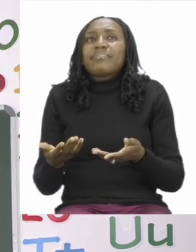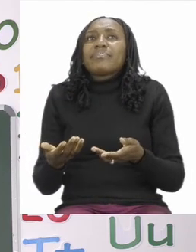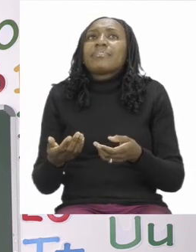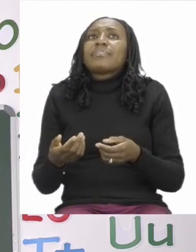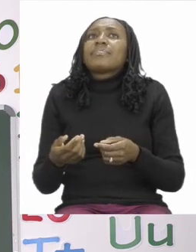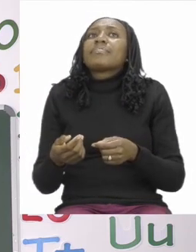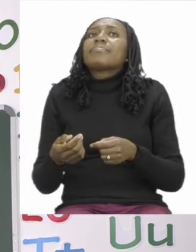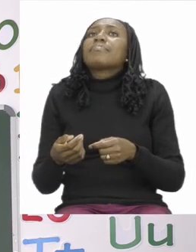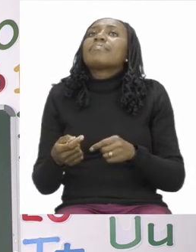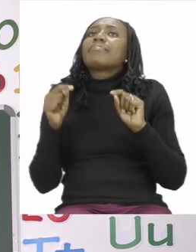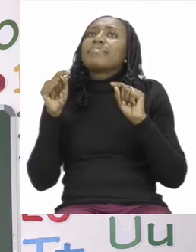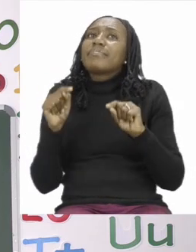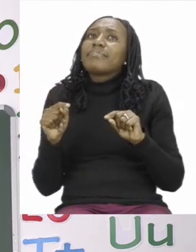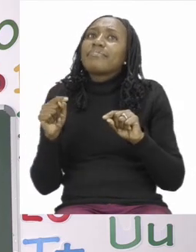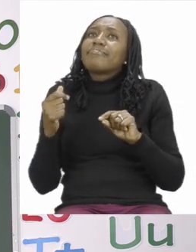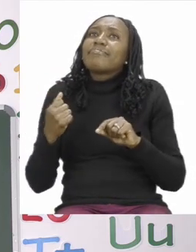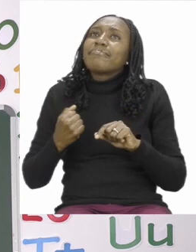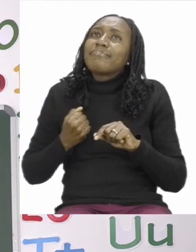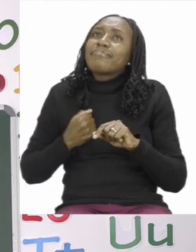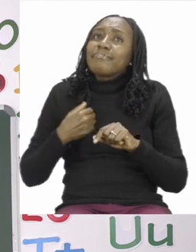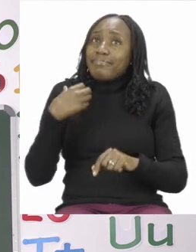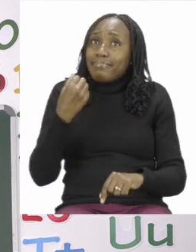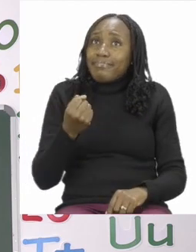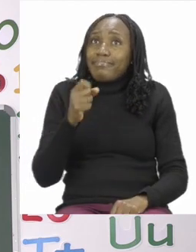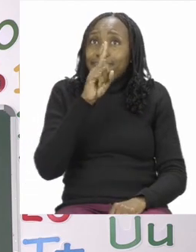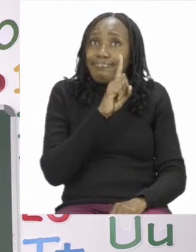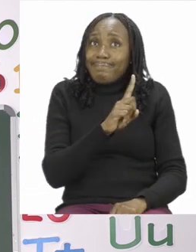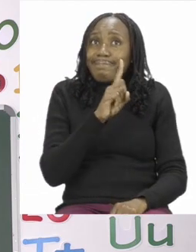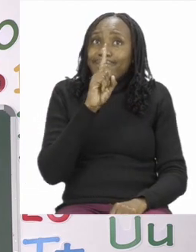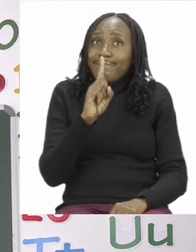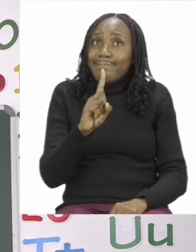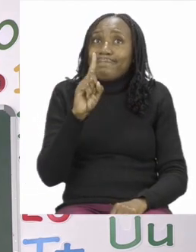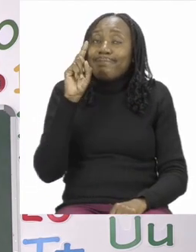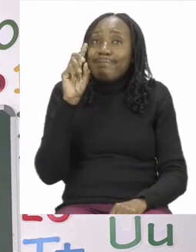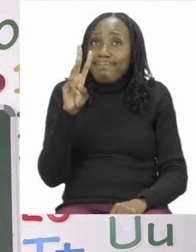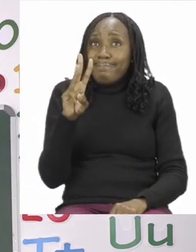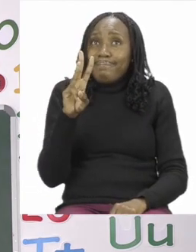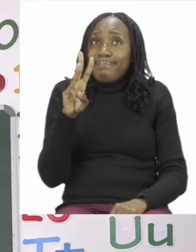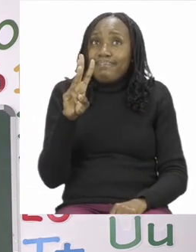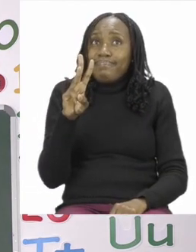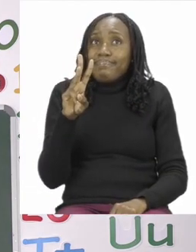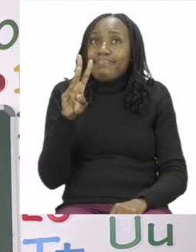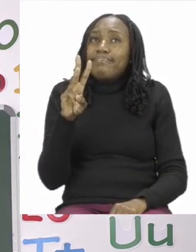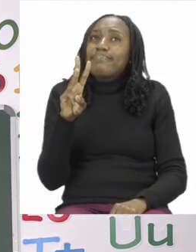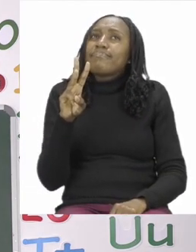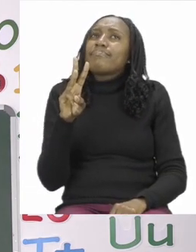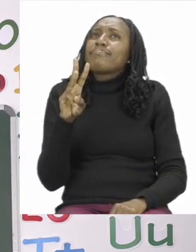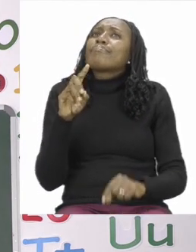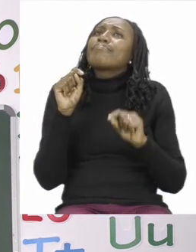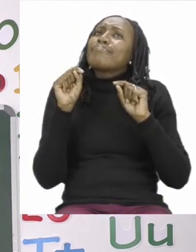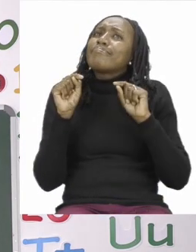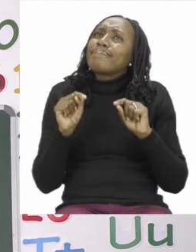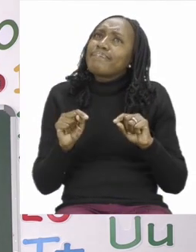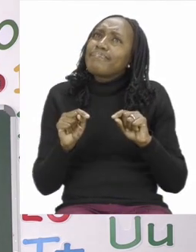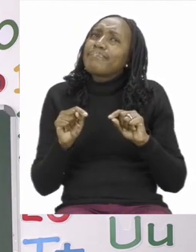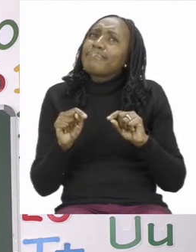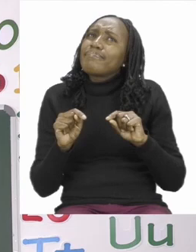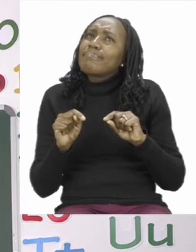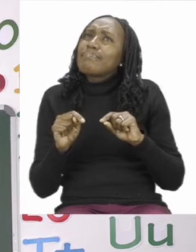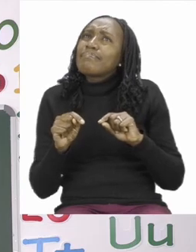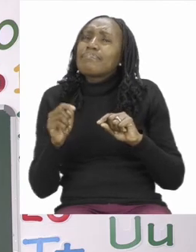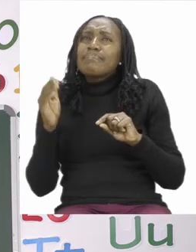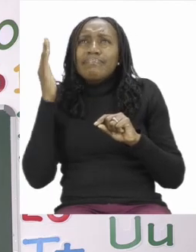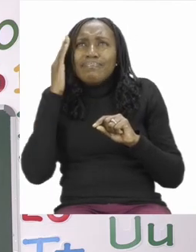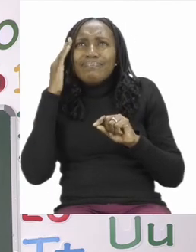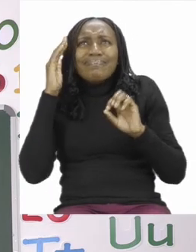with, or the bags that were left were 113. So it's going to be our job to find out how